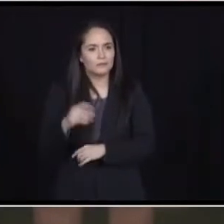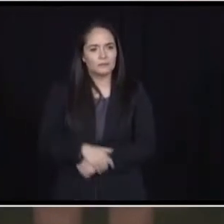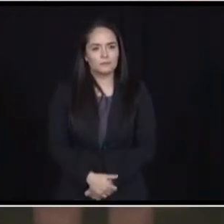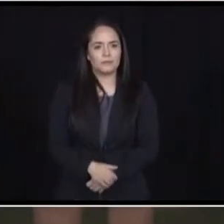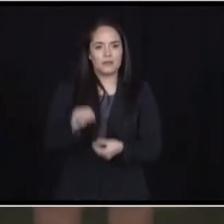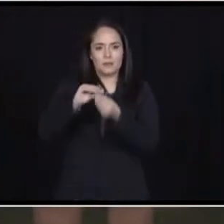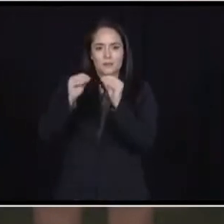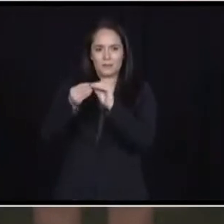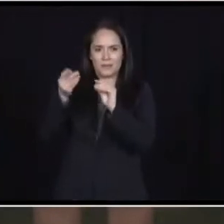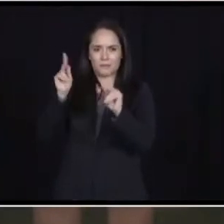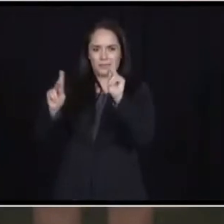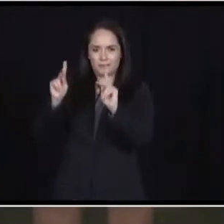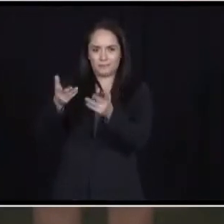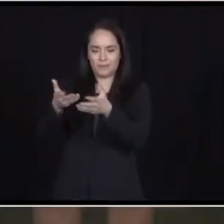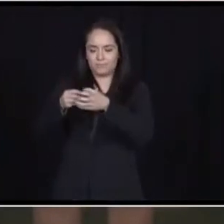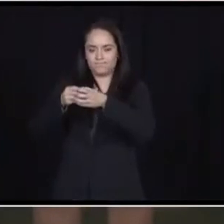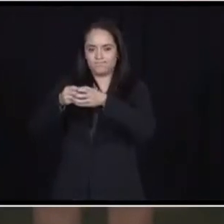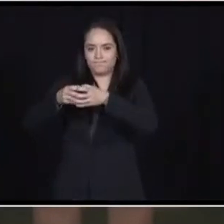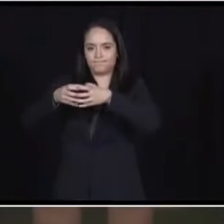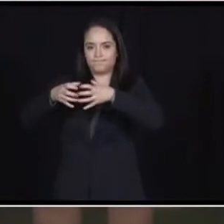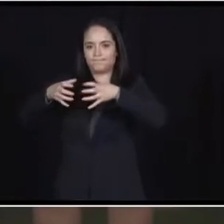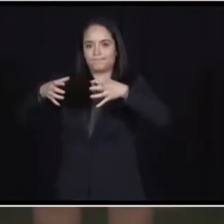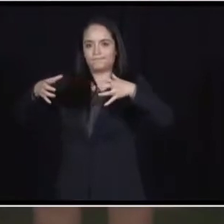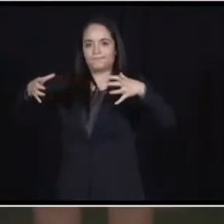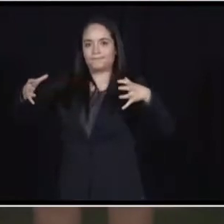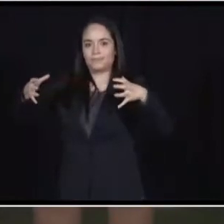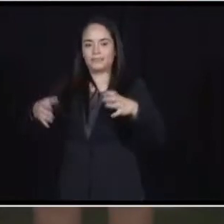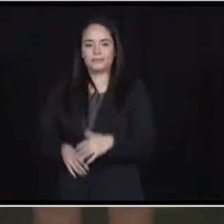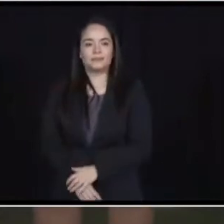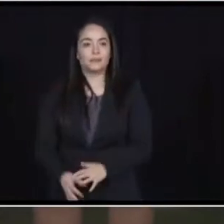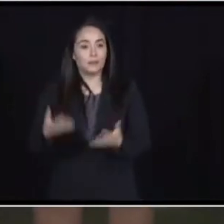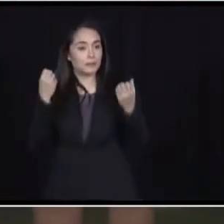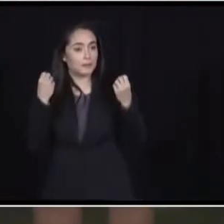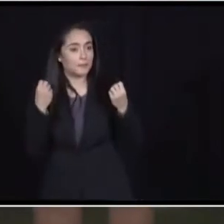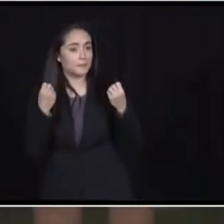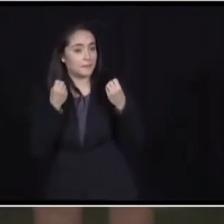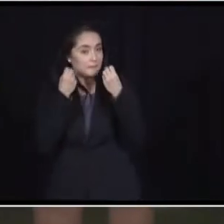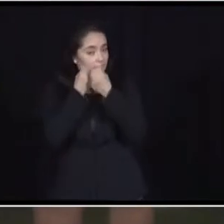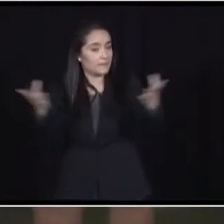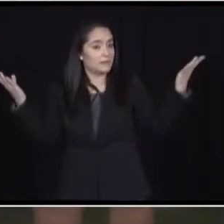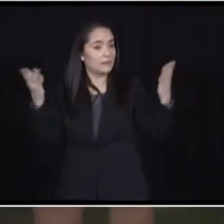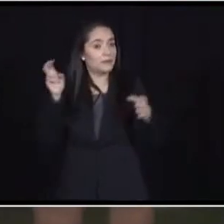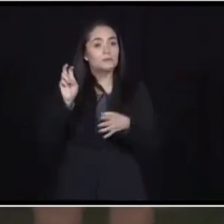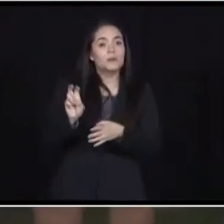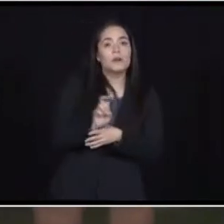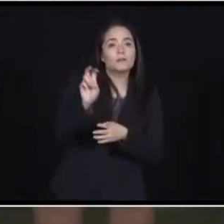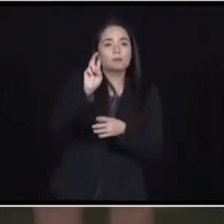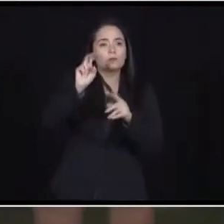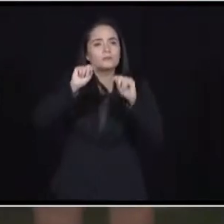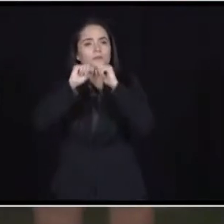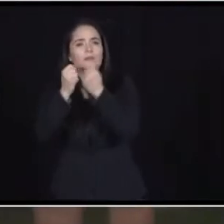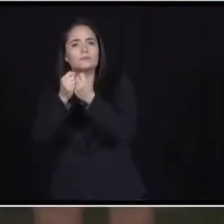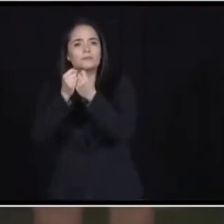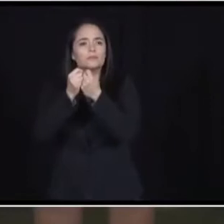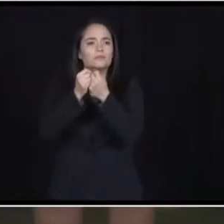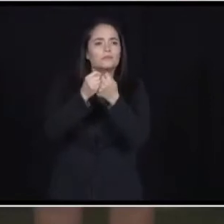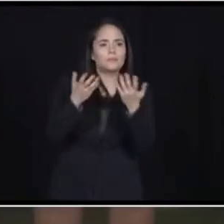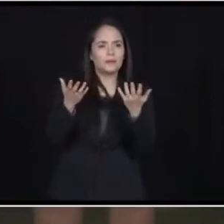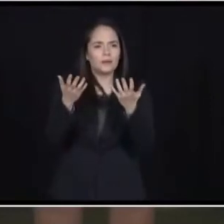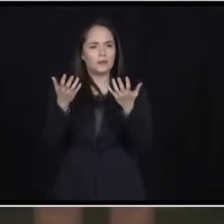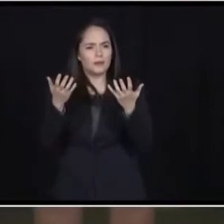to increase, but the mobile crisis teams that are being embedded with police officers, as those 911